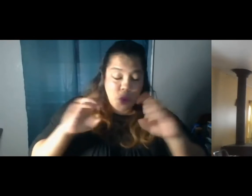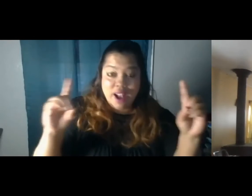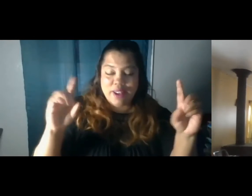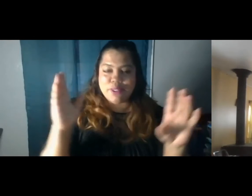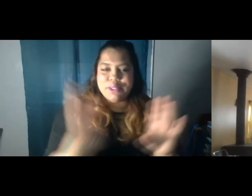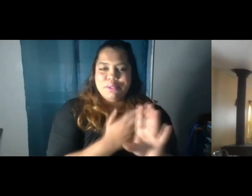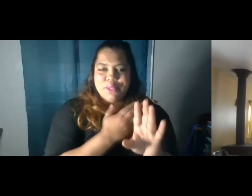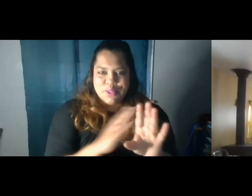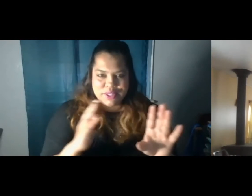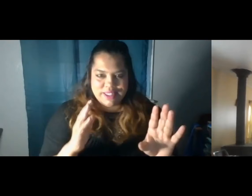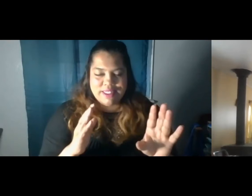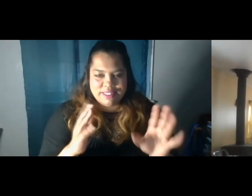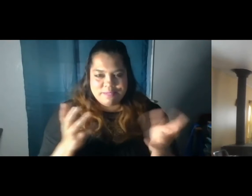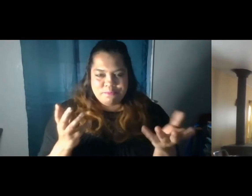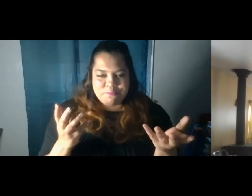laughter, Hafez?